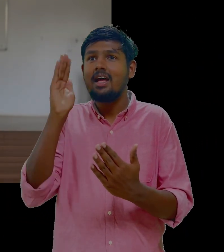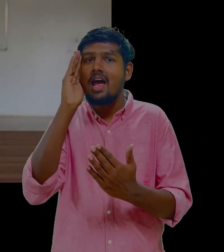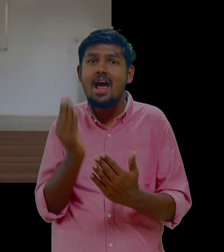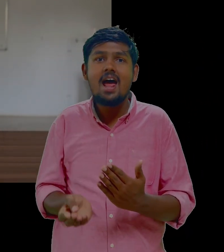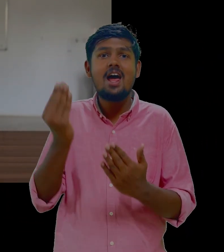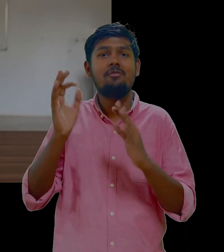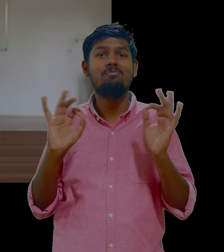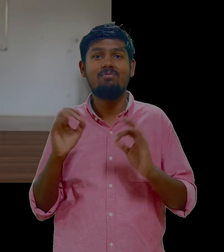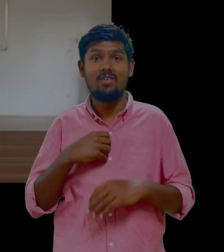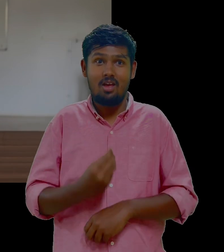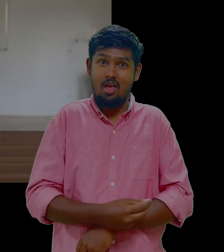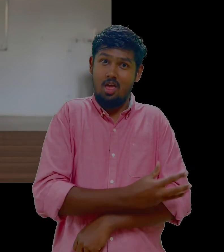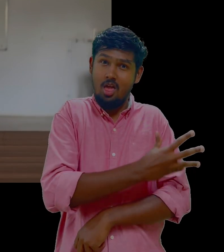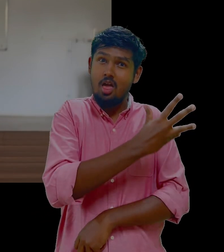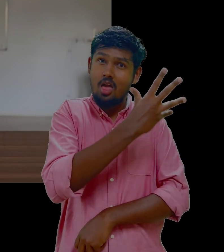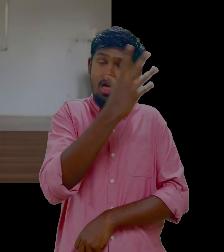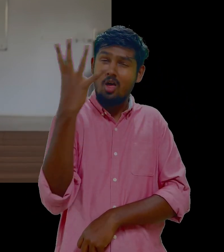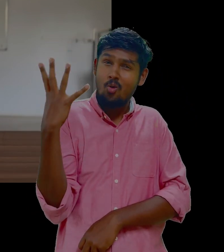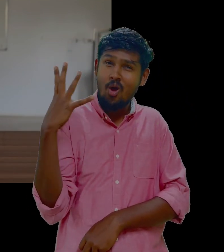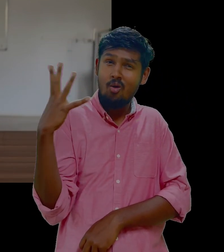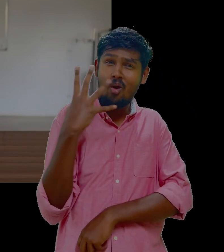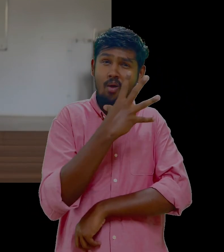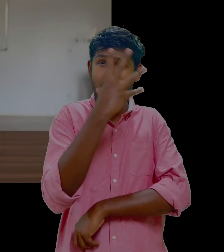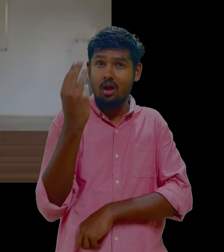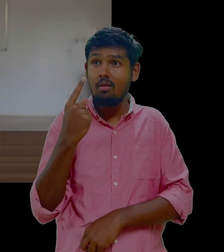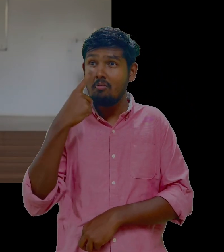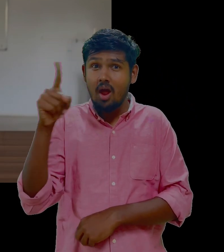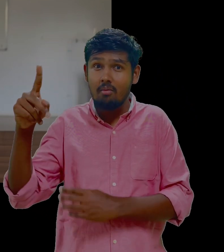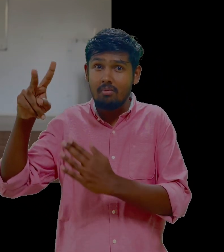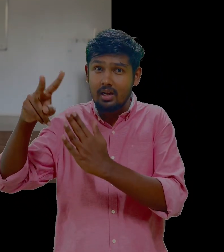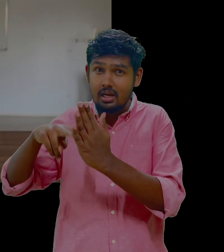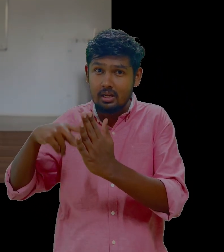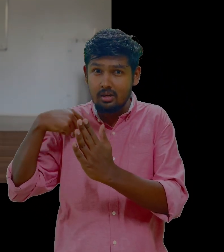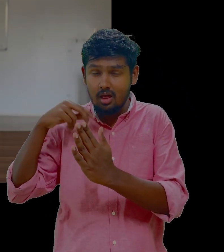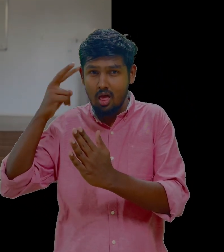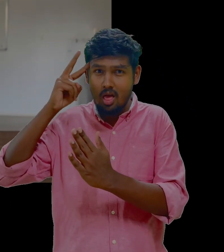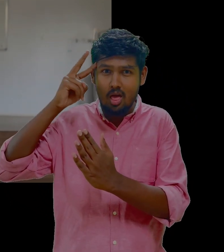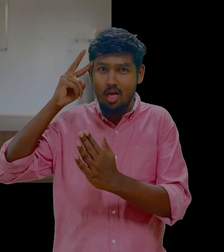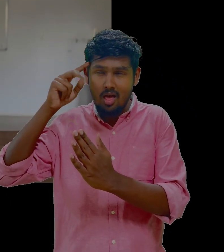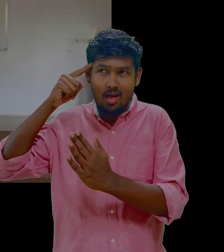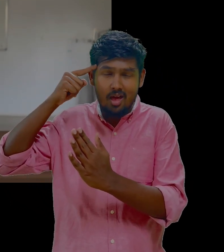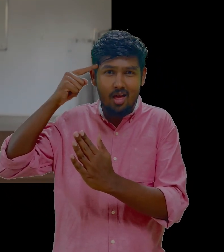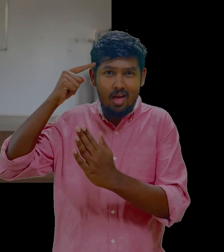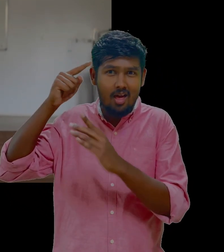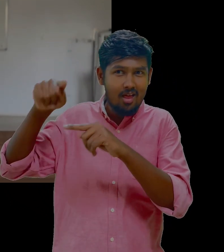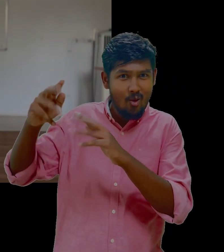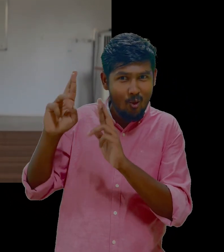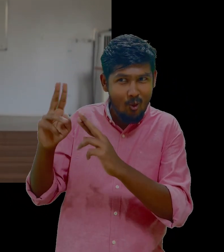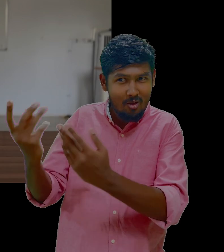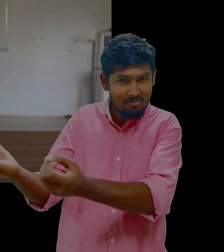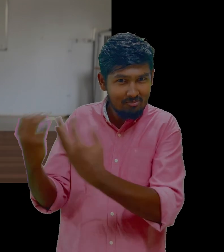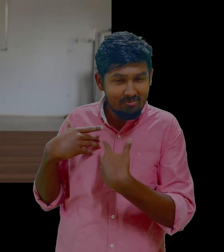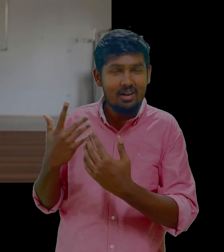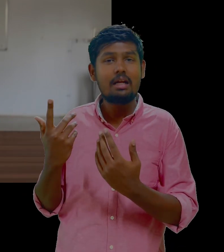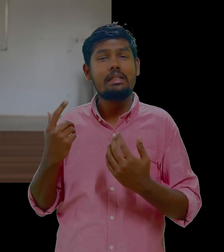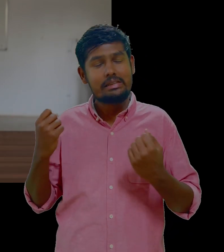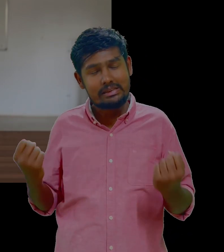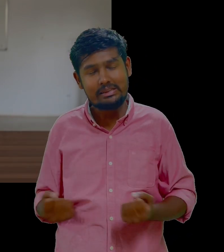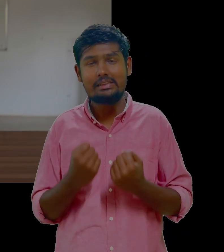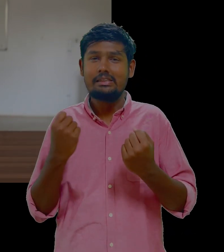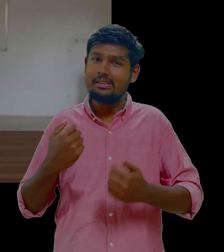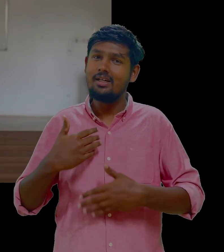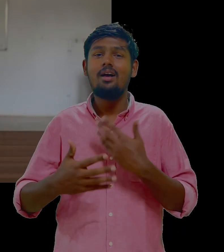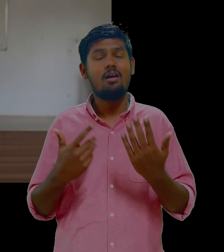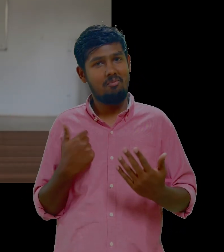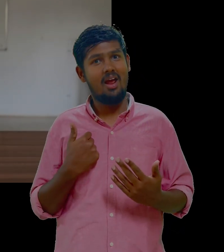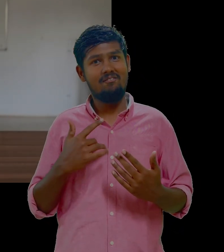whole day, I used to wait for that reading opportunity with my mom, where she would read out the newspaper to me, and